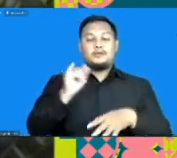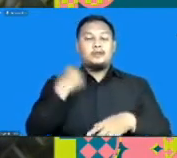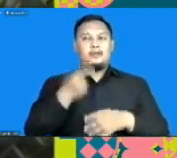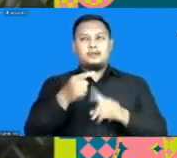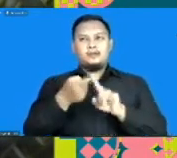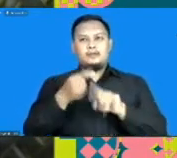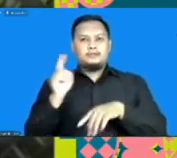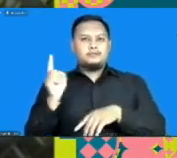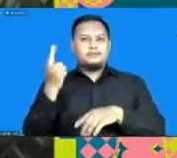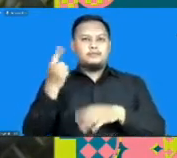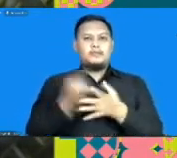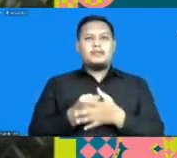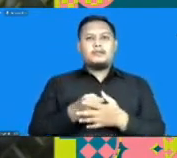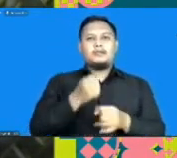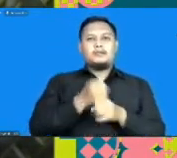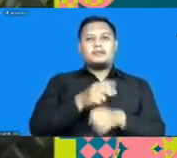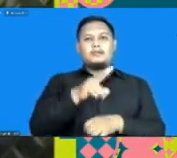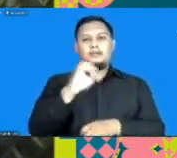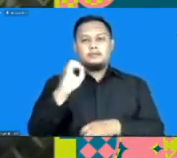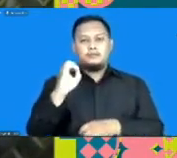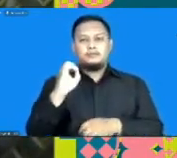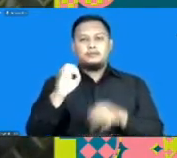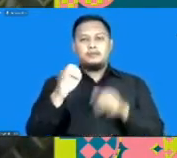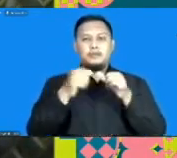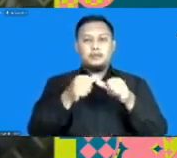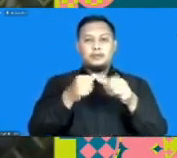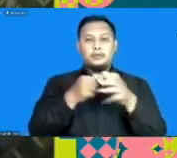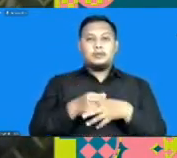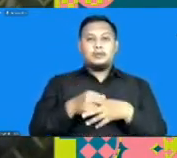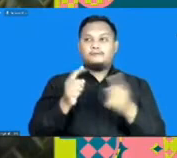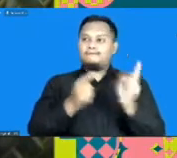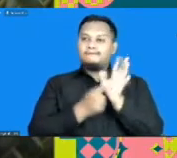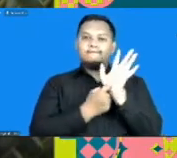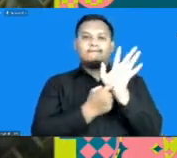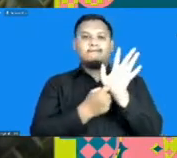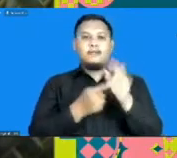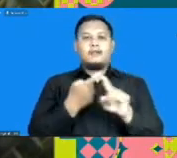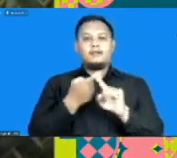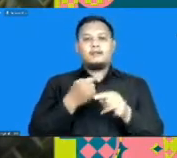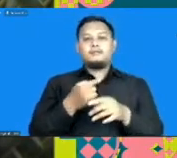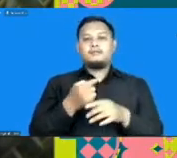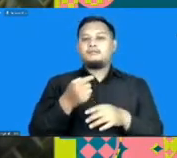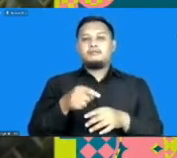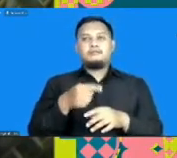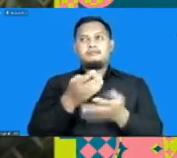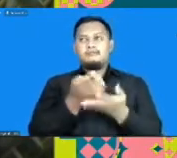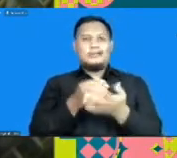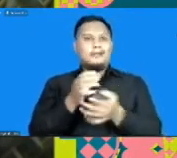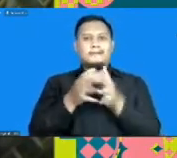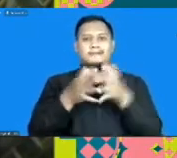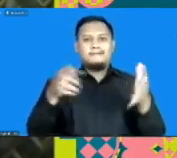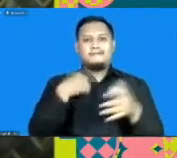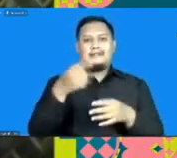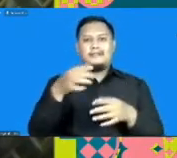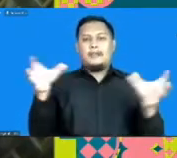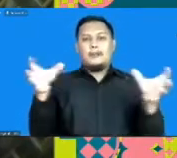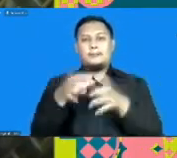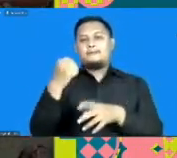have confounded and configured had it not been for Ibu Dima. And yes, thank you. So